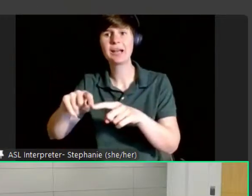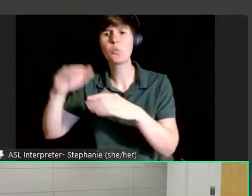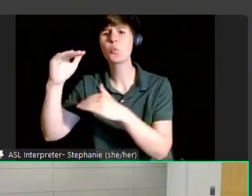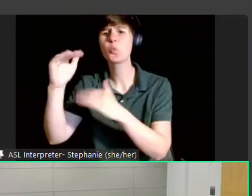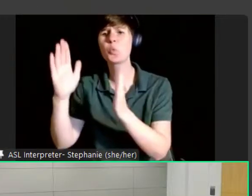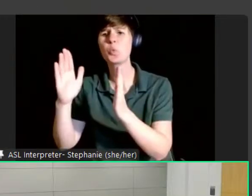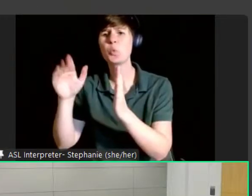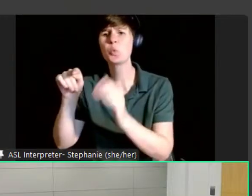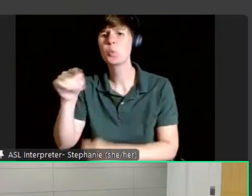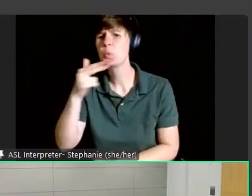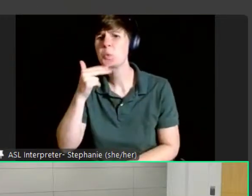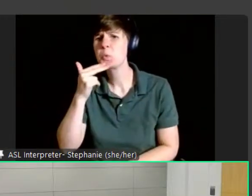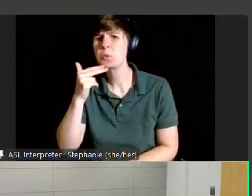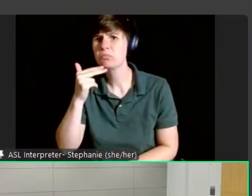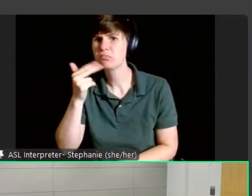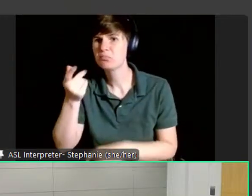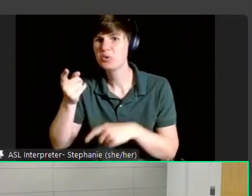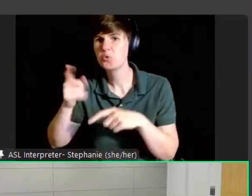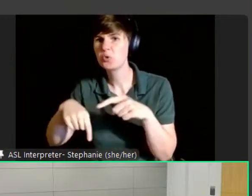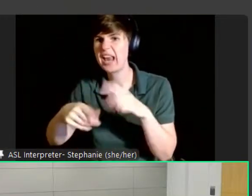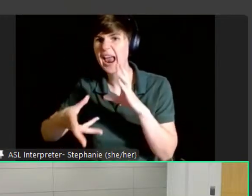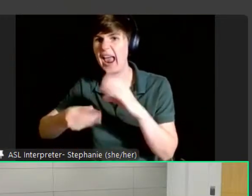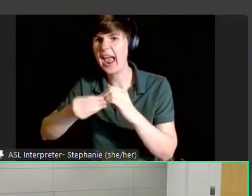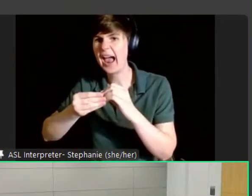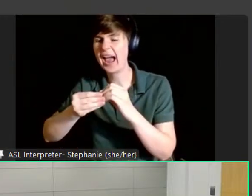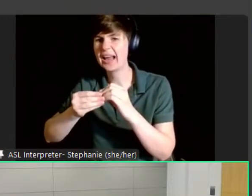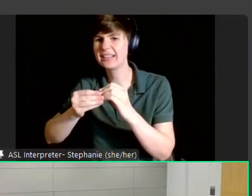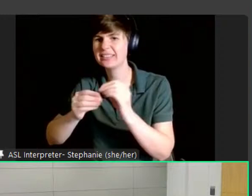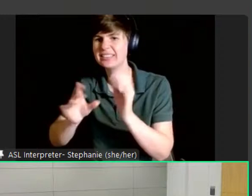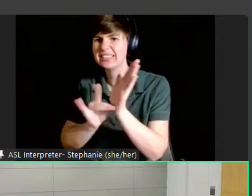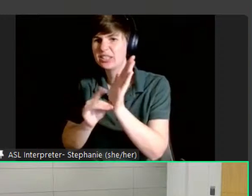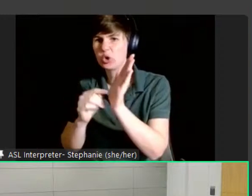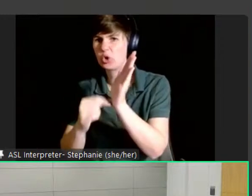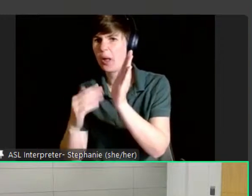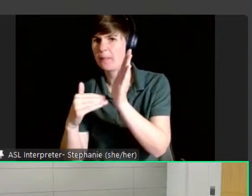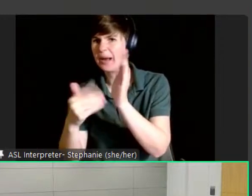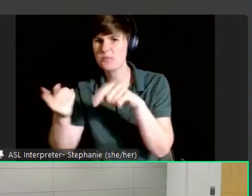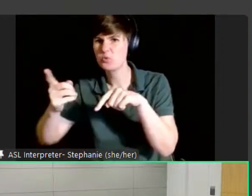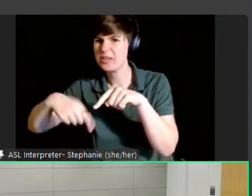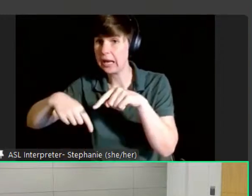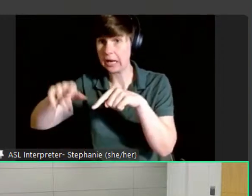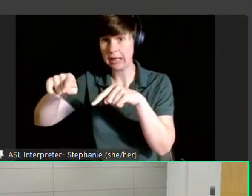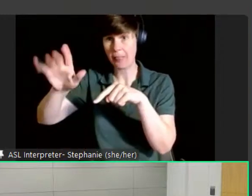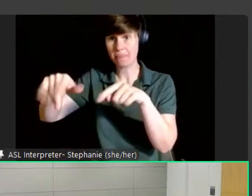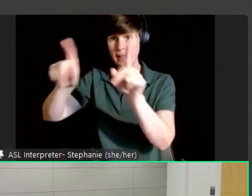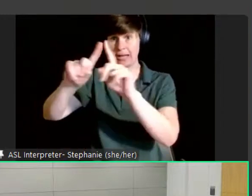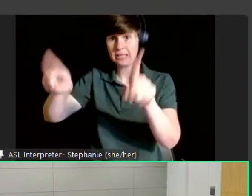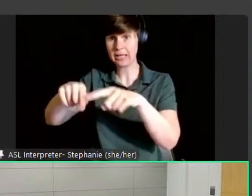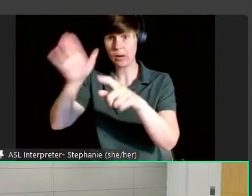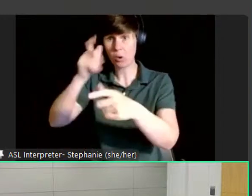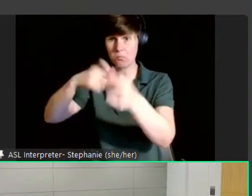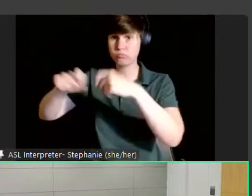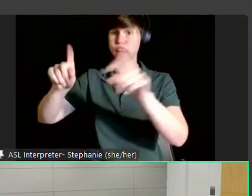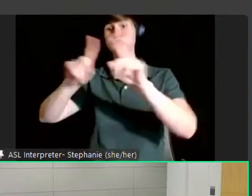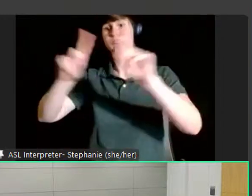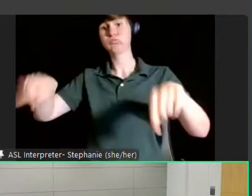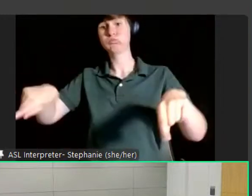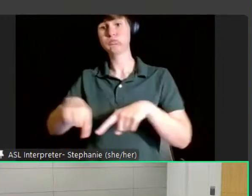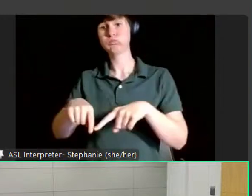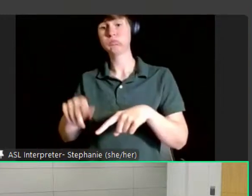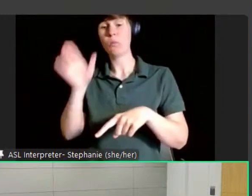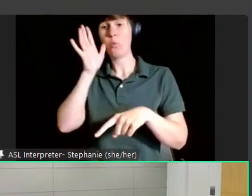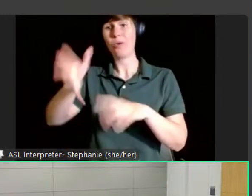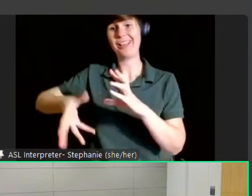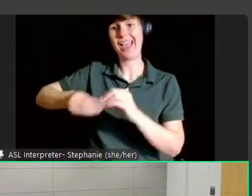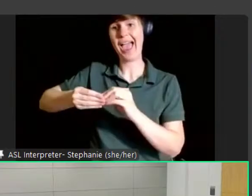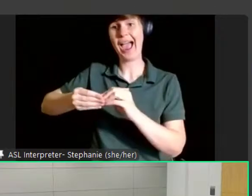with no additional space to put are those getting replaced? Oh. Is there another panel being added to the bottom of it? No, there